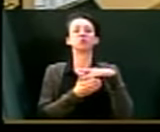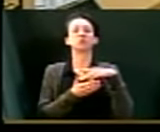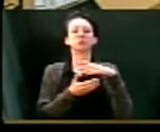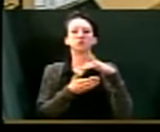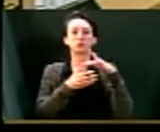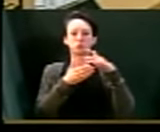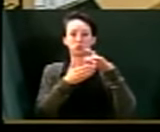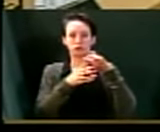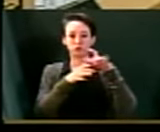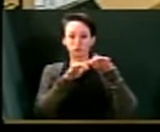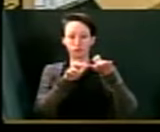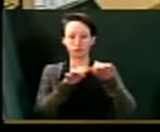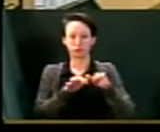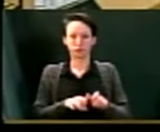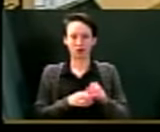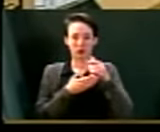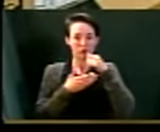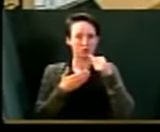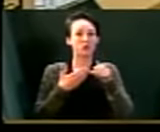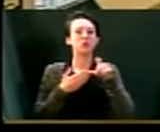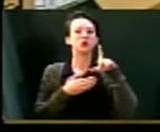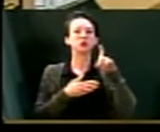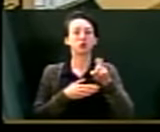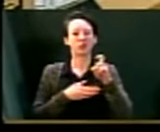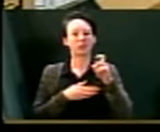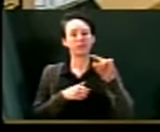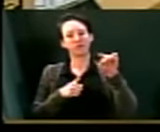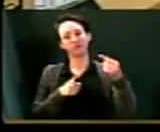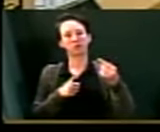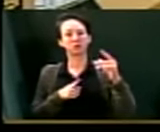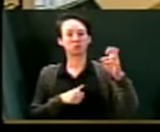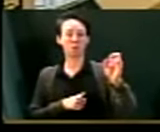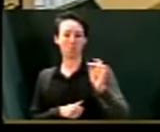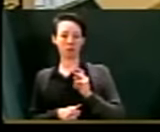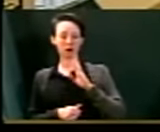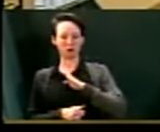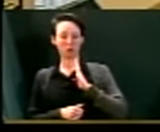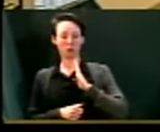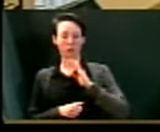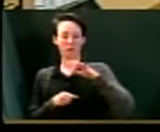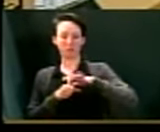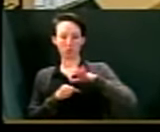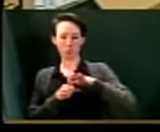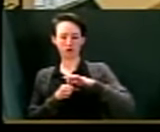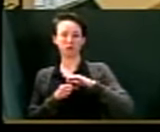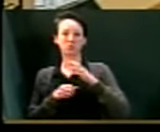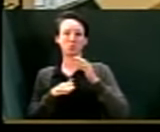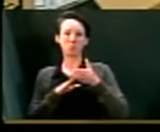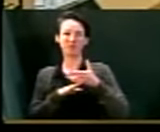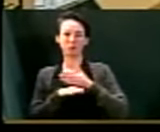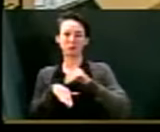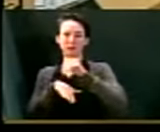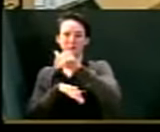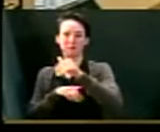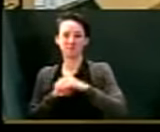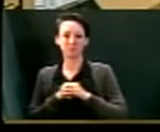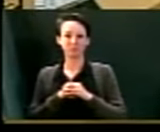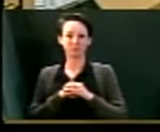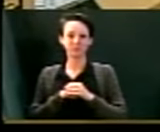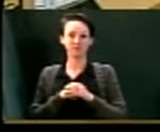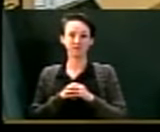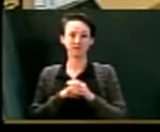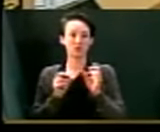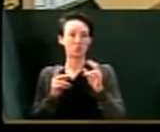it should come back before the board to be voted on, because that's the way we've done those kind of things before. Okay,